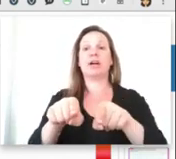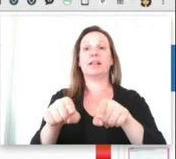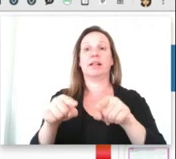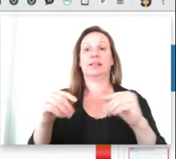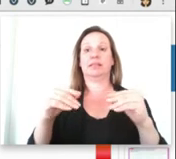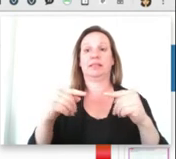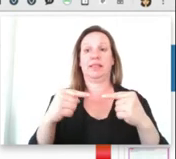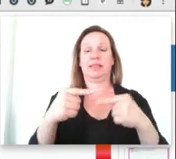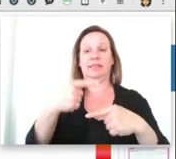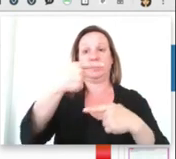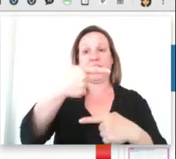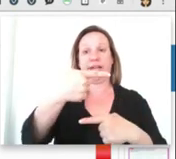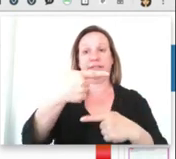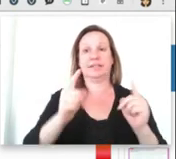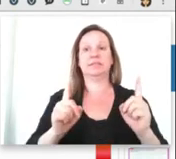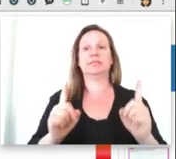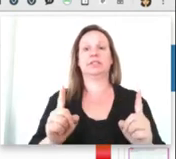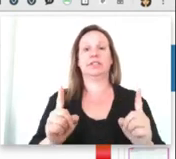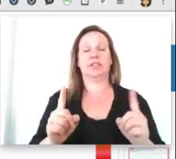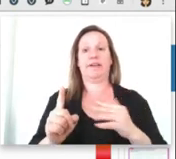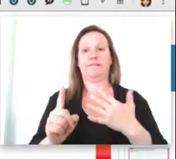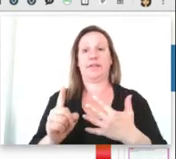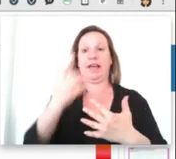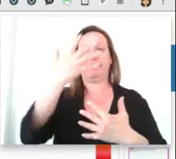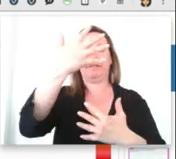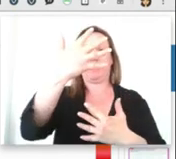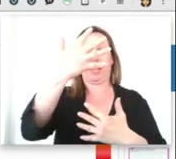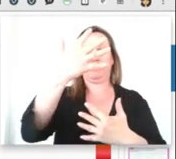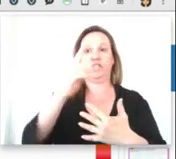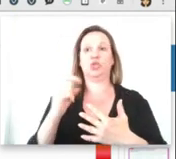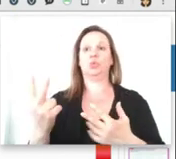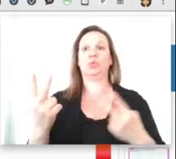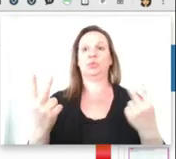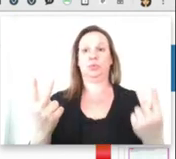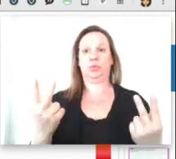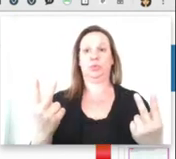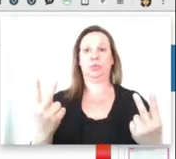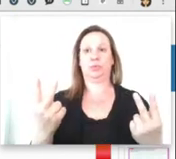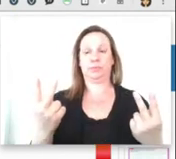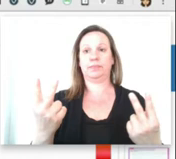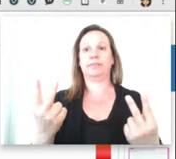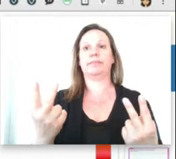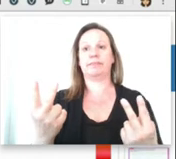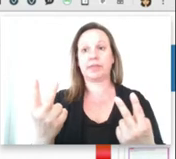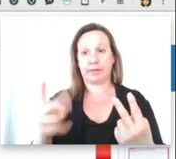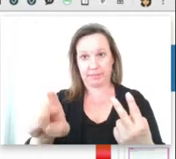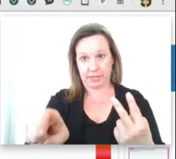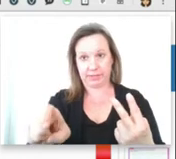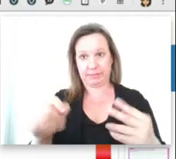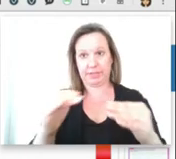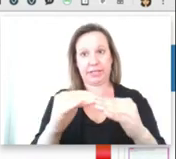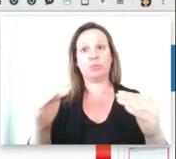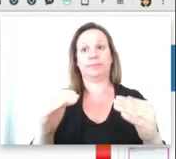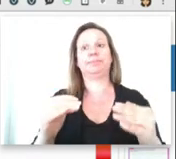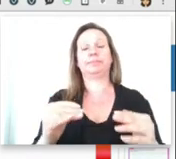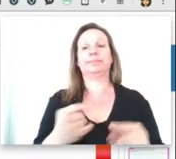So that means that this side should be 5, and this side over here will be